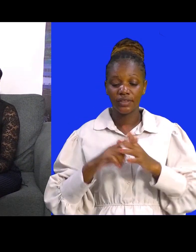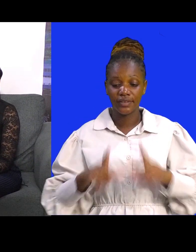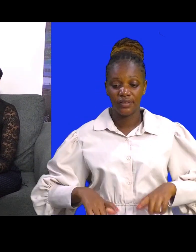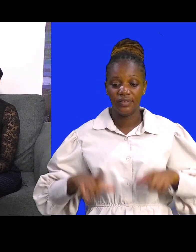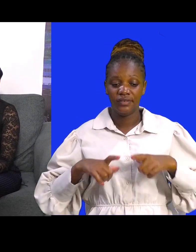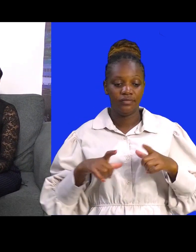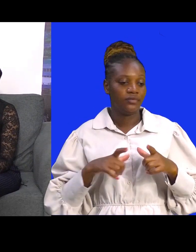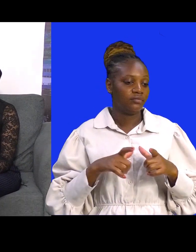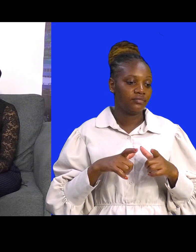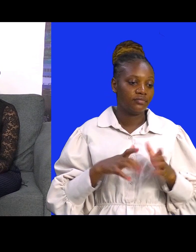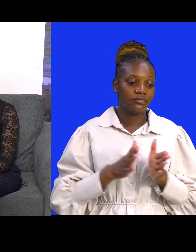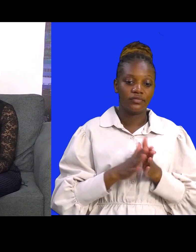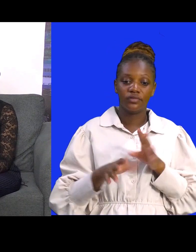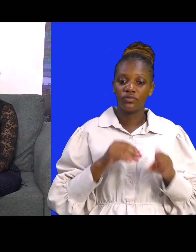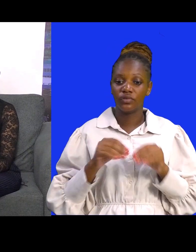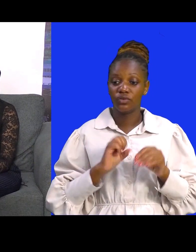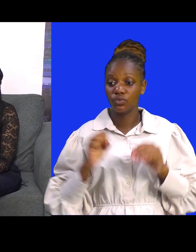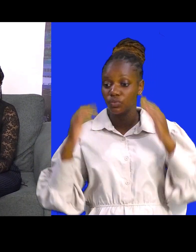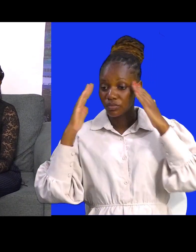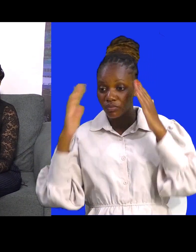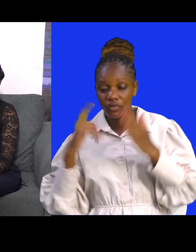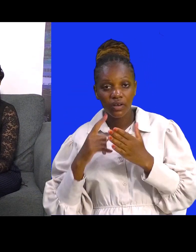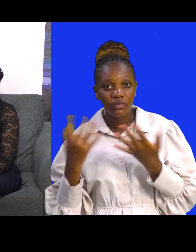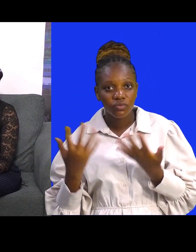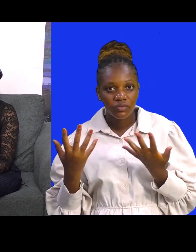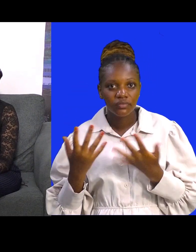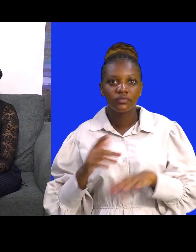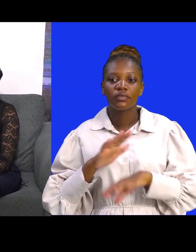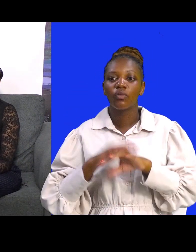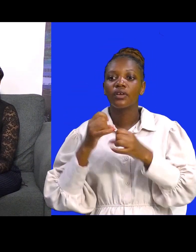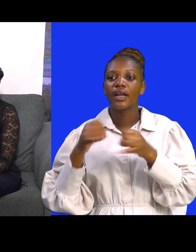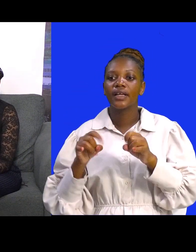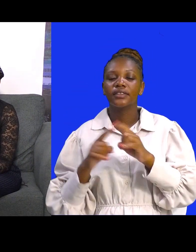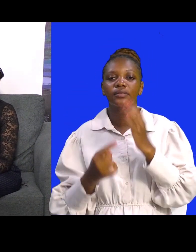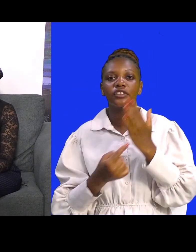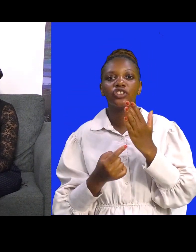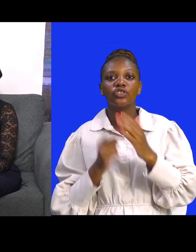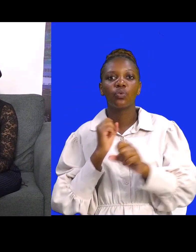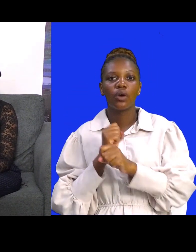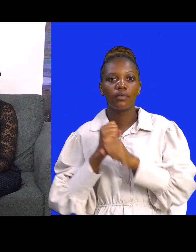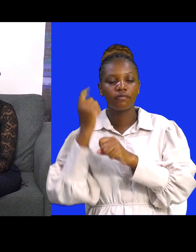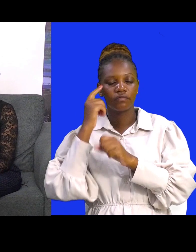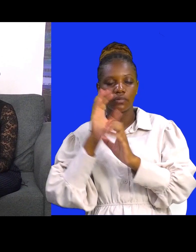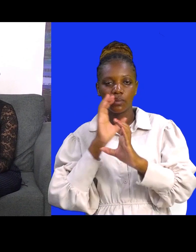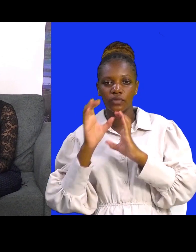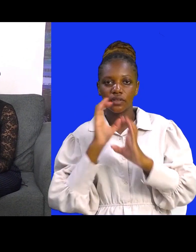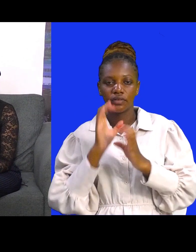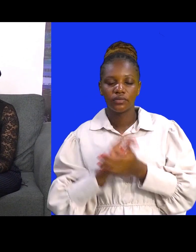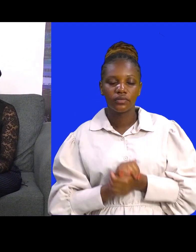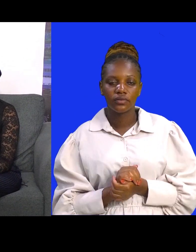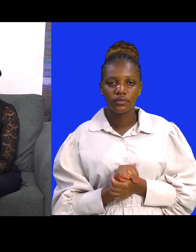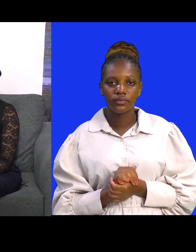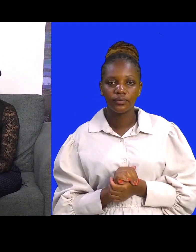COVID, doing everything at home, and just measuring on digital as an avenue to communicate to